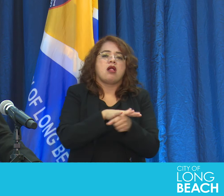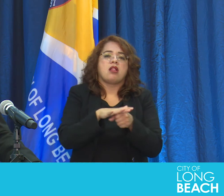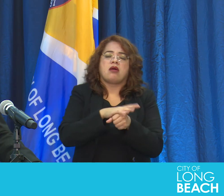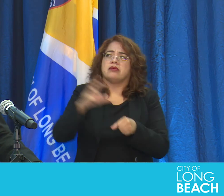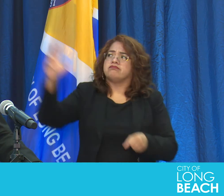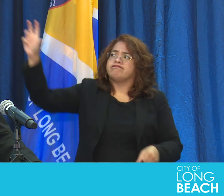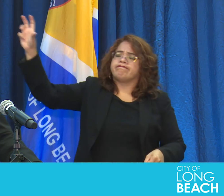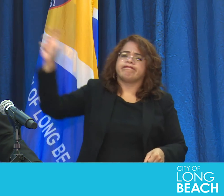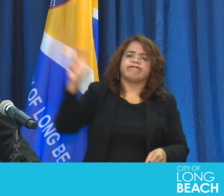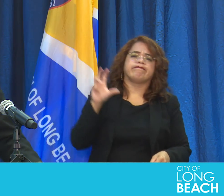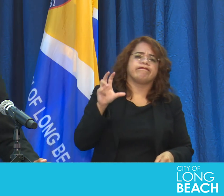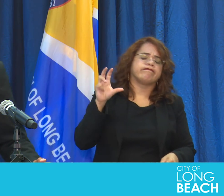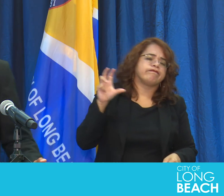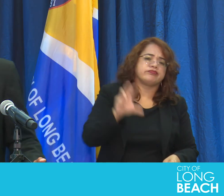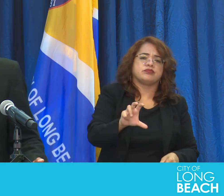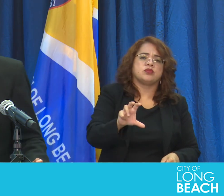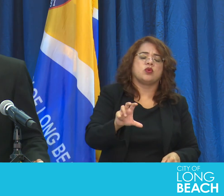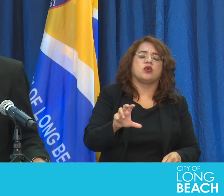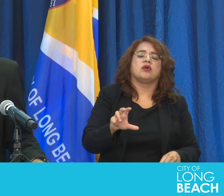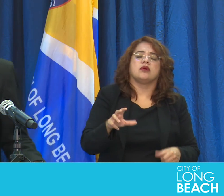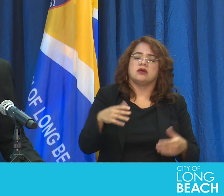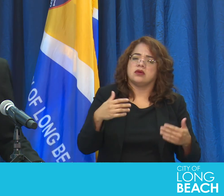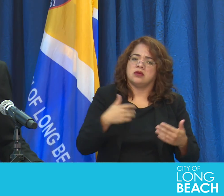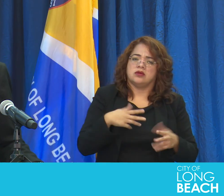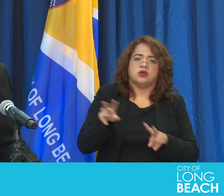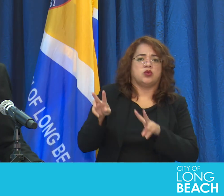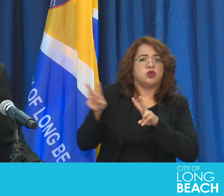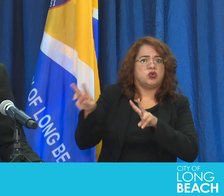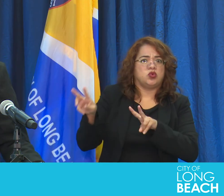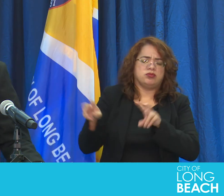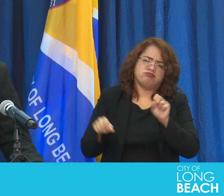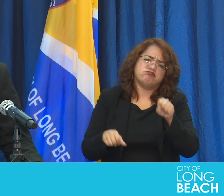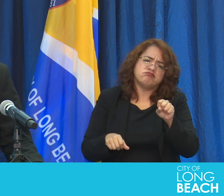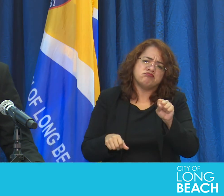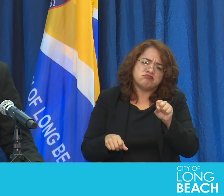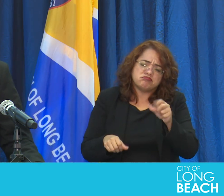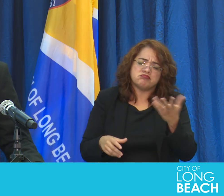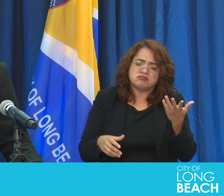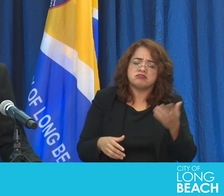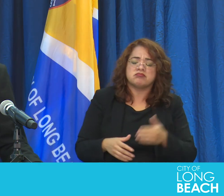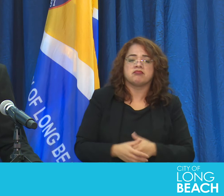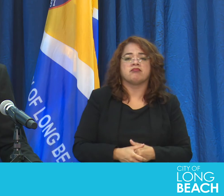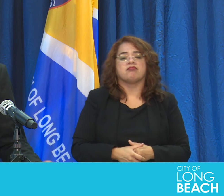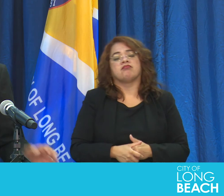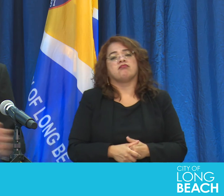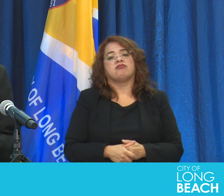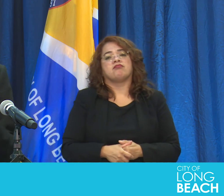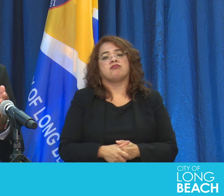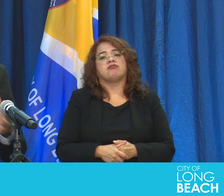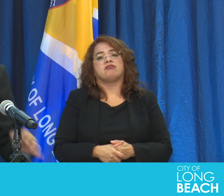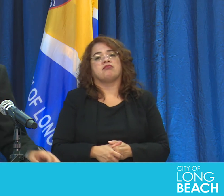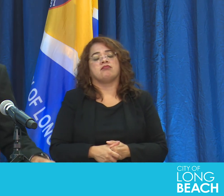to our city. And so if that's where the Congress and where